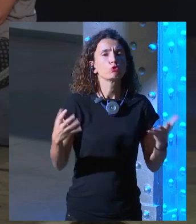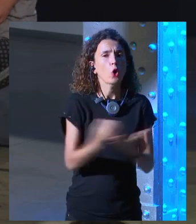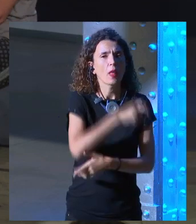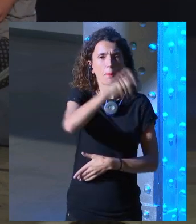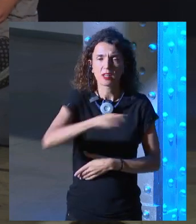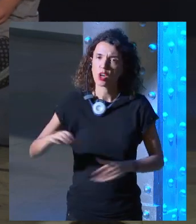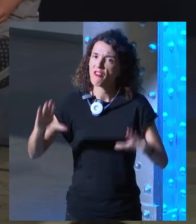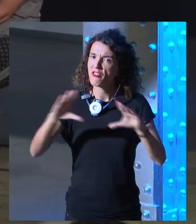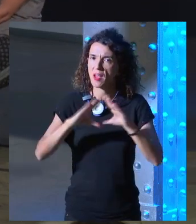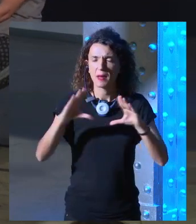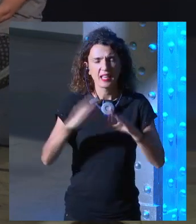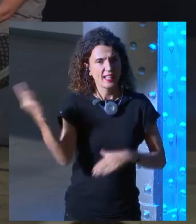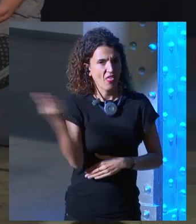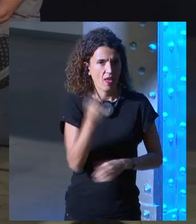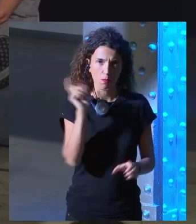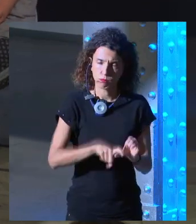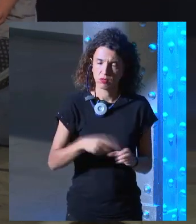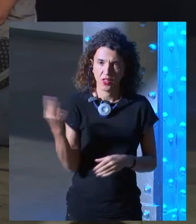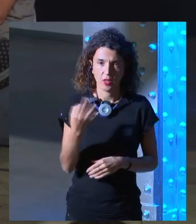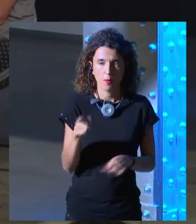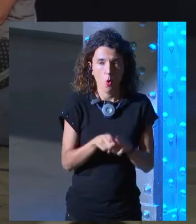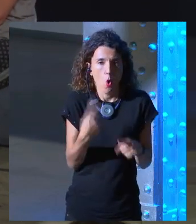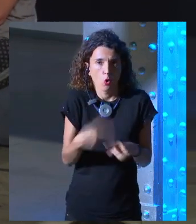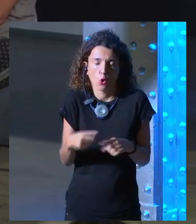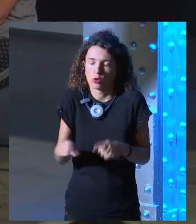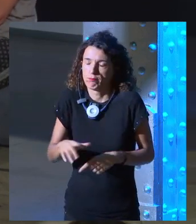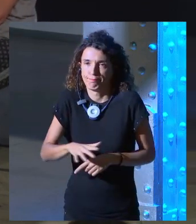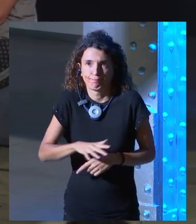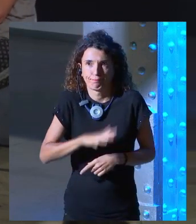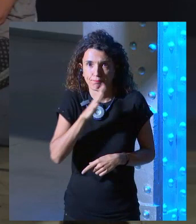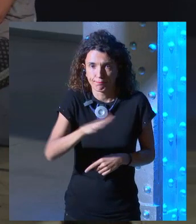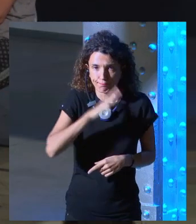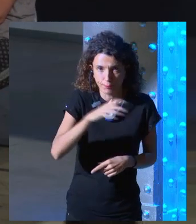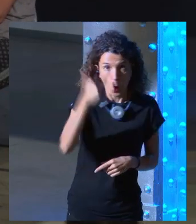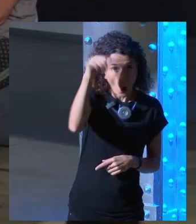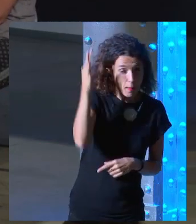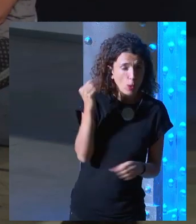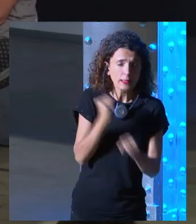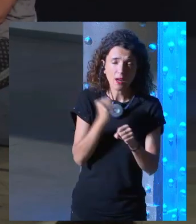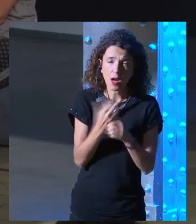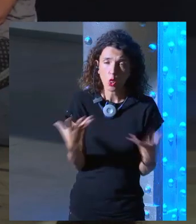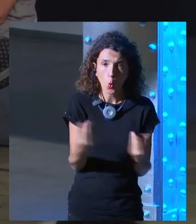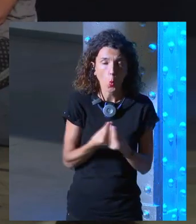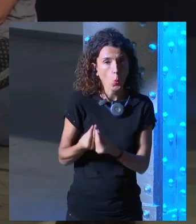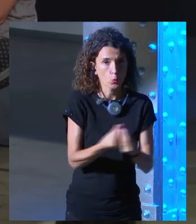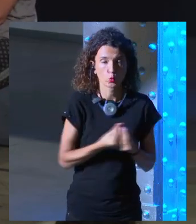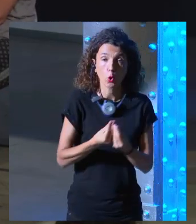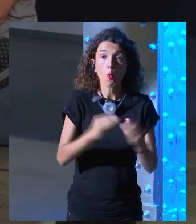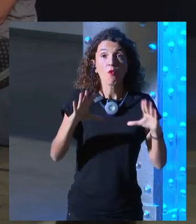celebrating the amazing things that women and men working together have done to change the world, because feminism is good for men as